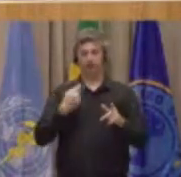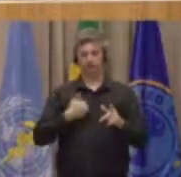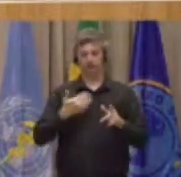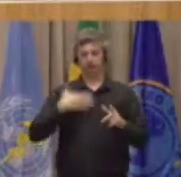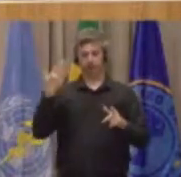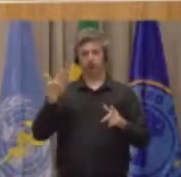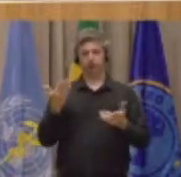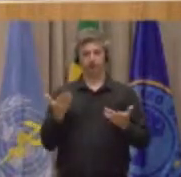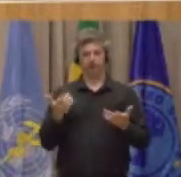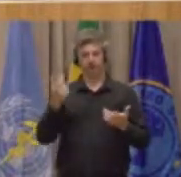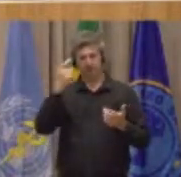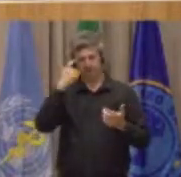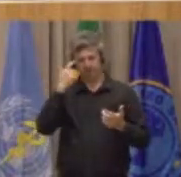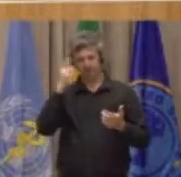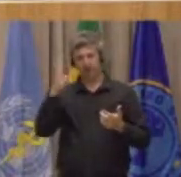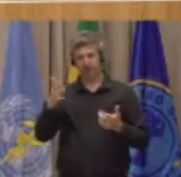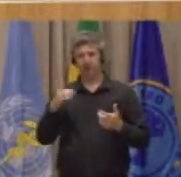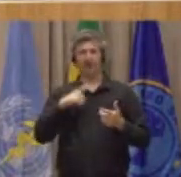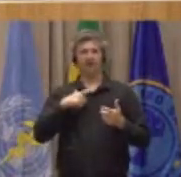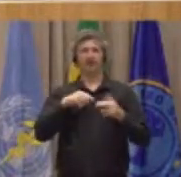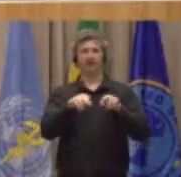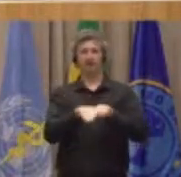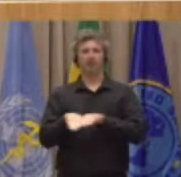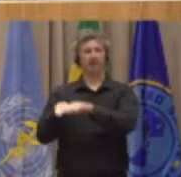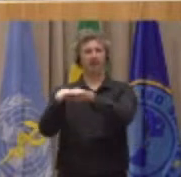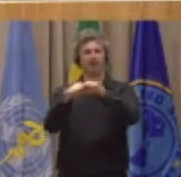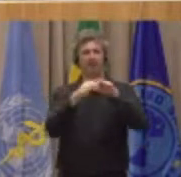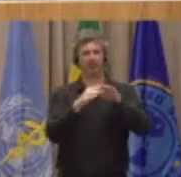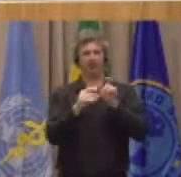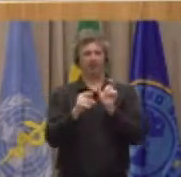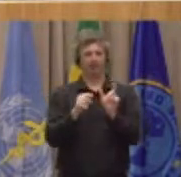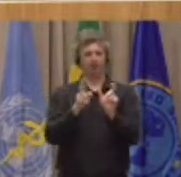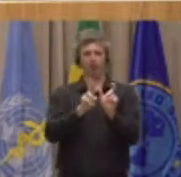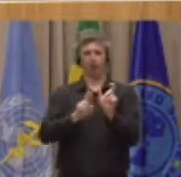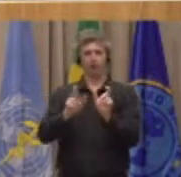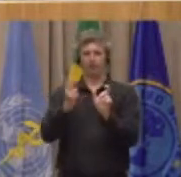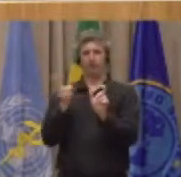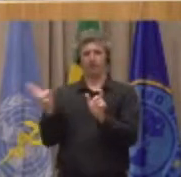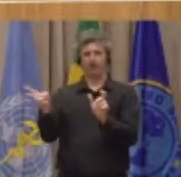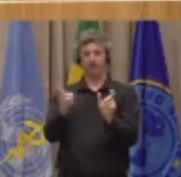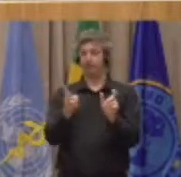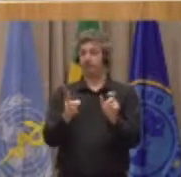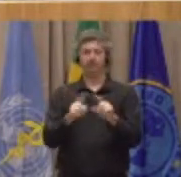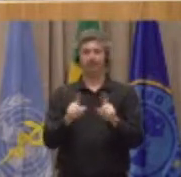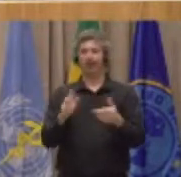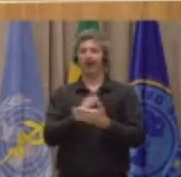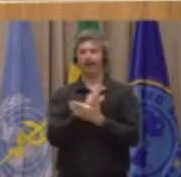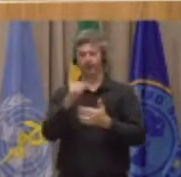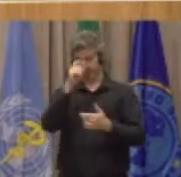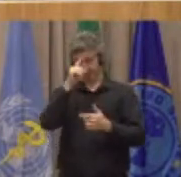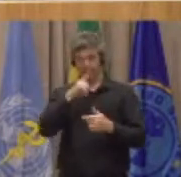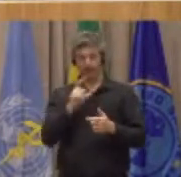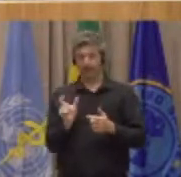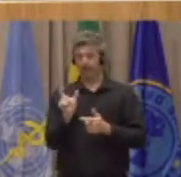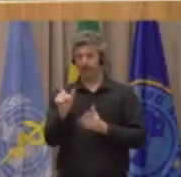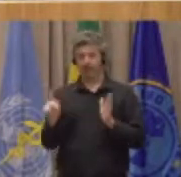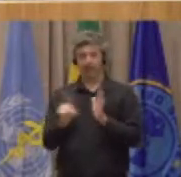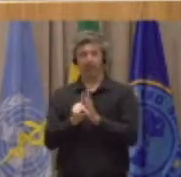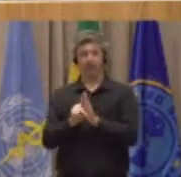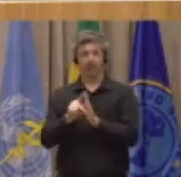depending on the hospital, we have generalization which was very big. We